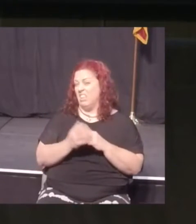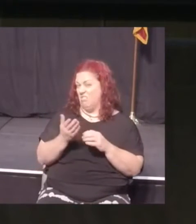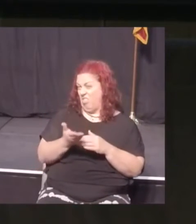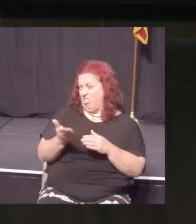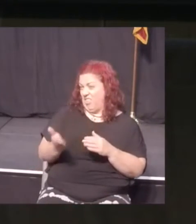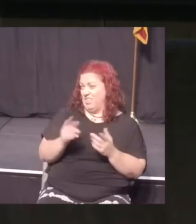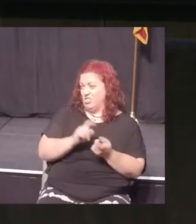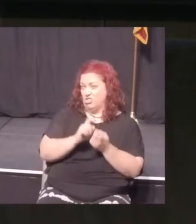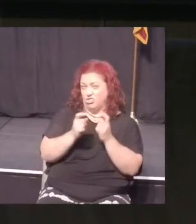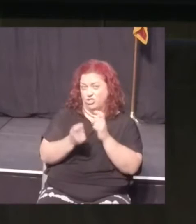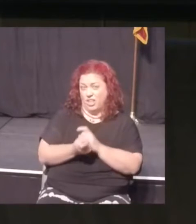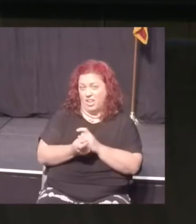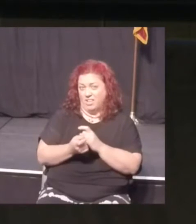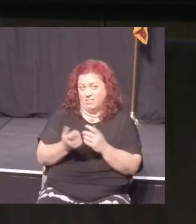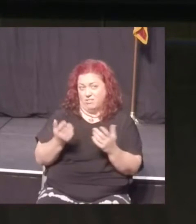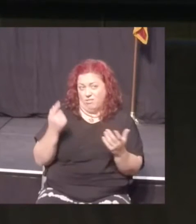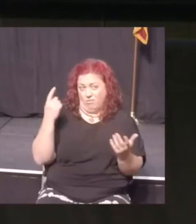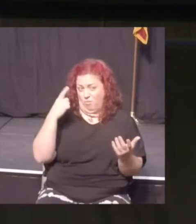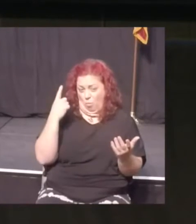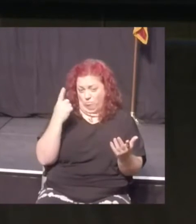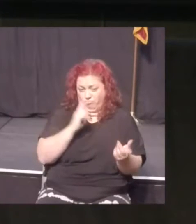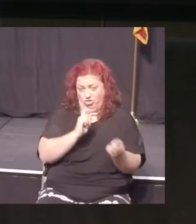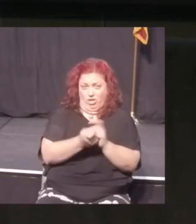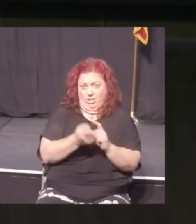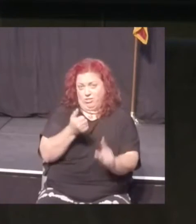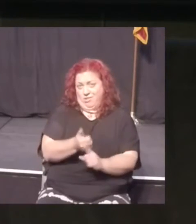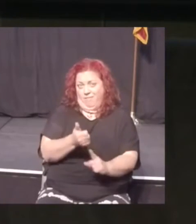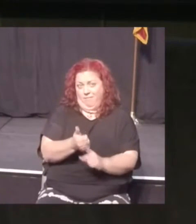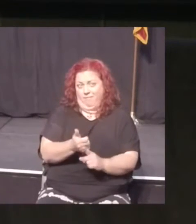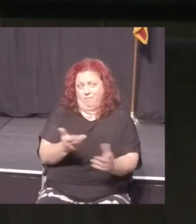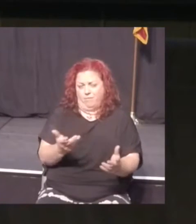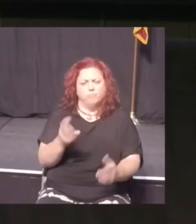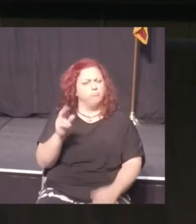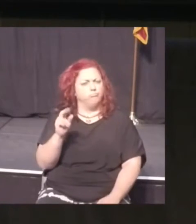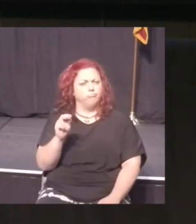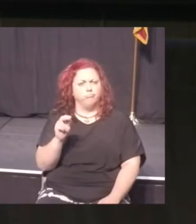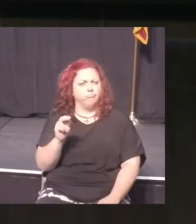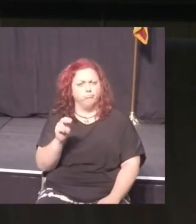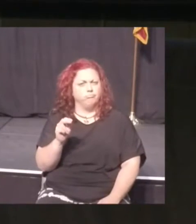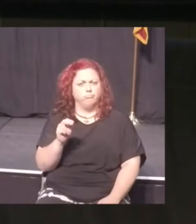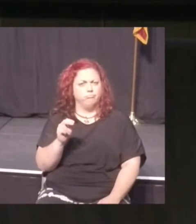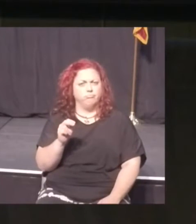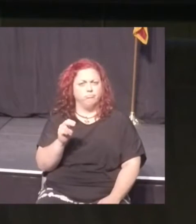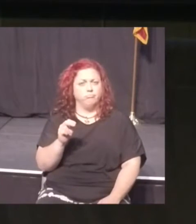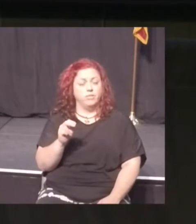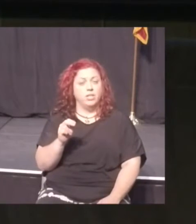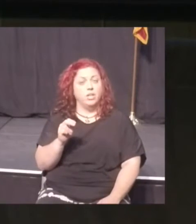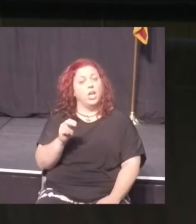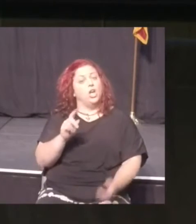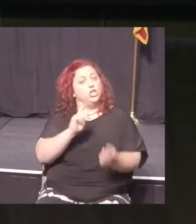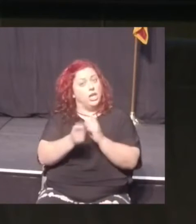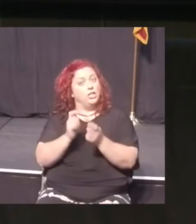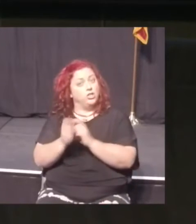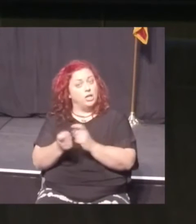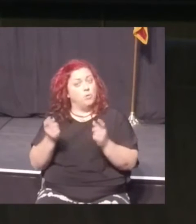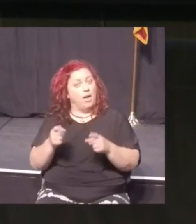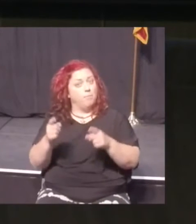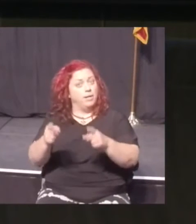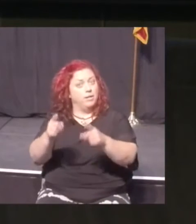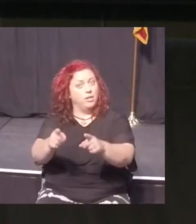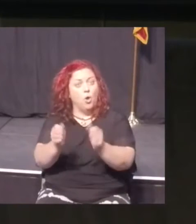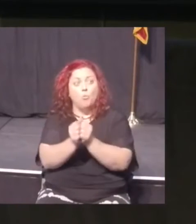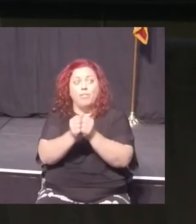change just for the sake of change? No. Will changes occur